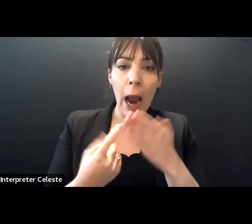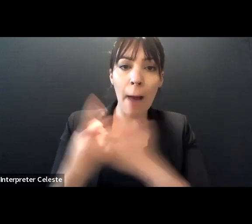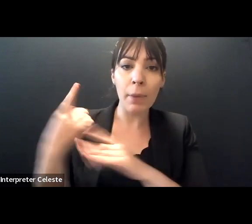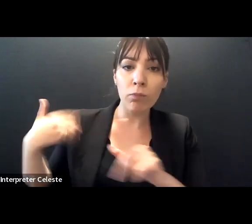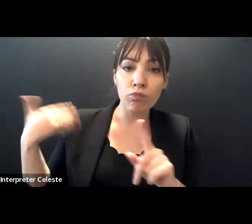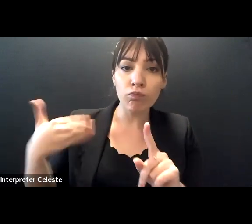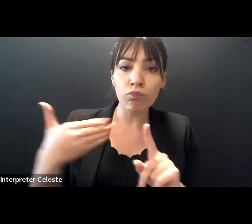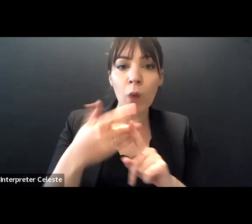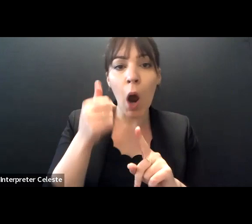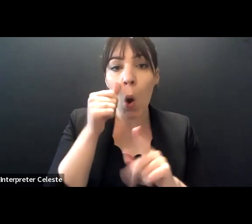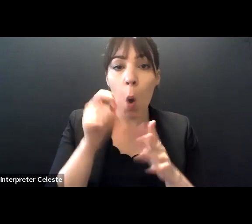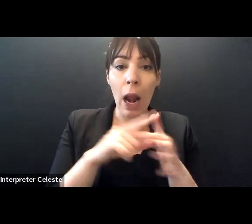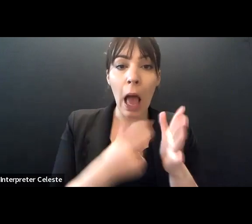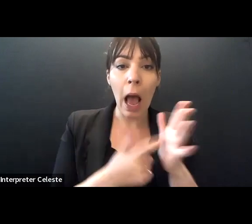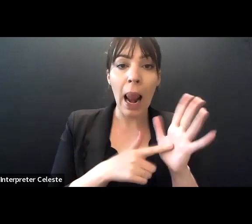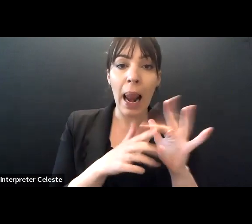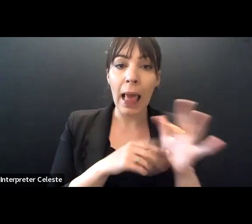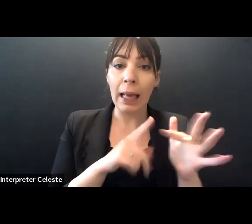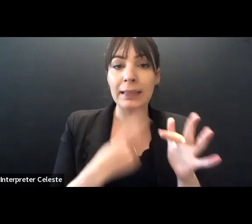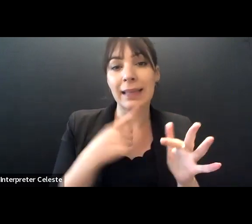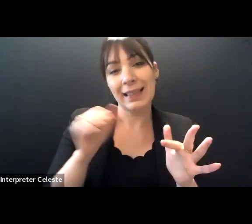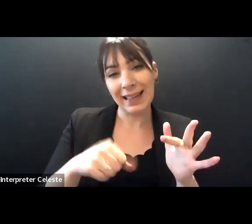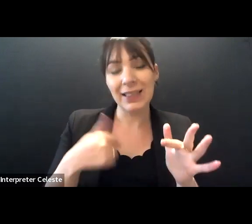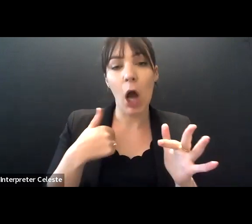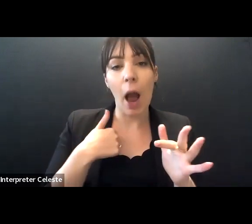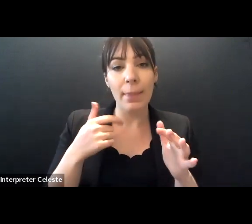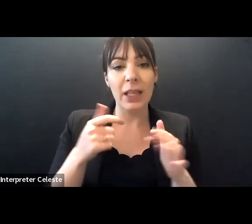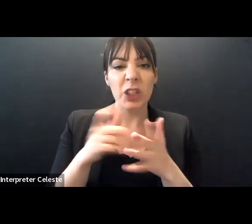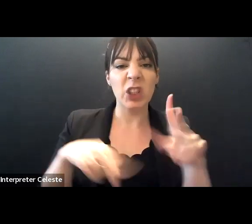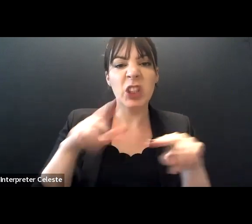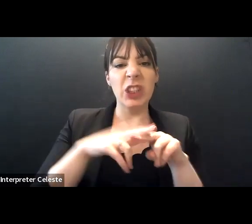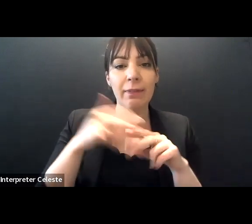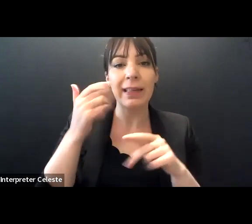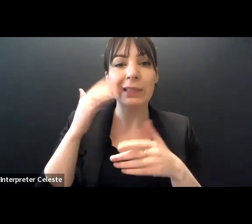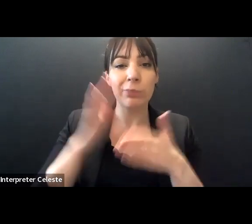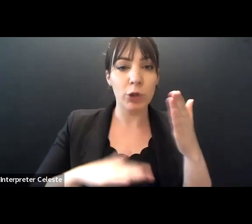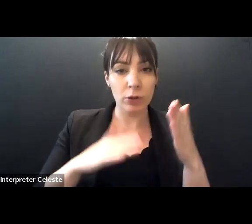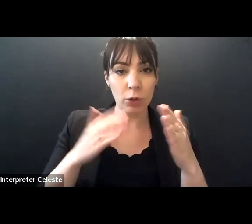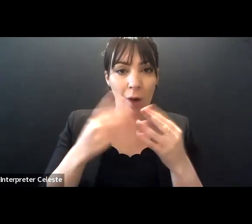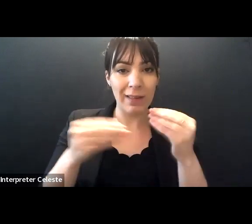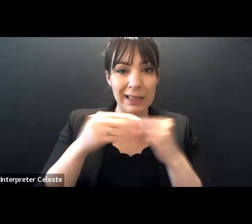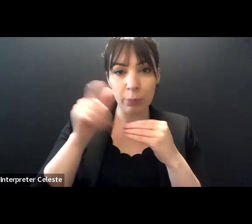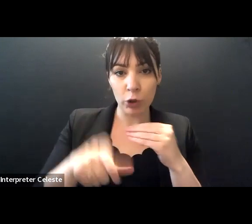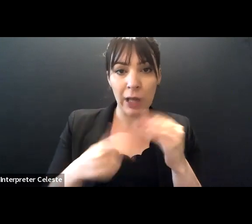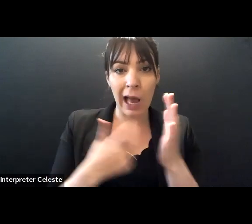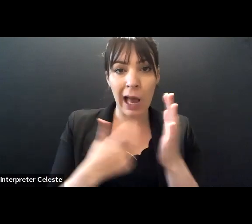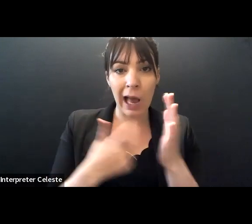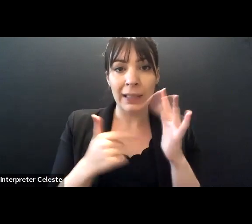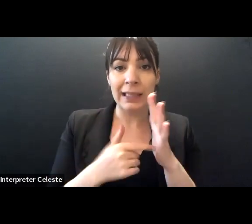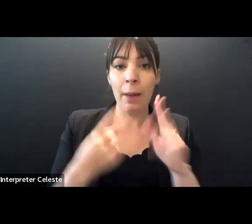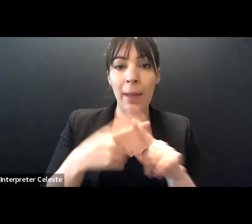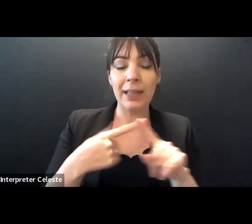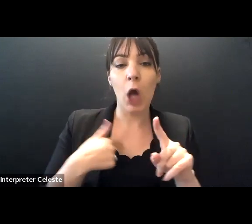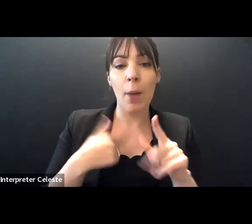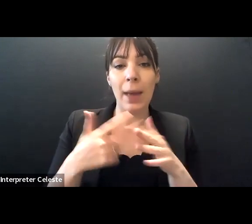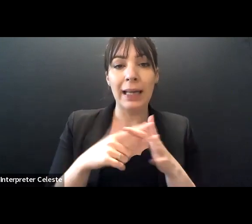And as Darlene mentioned, I am the Chief Experience Officer at RMIT, but what I'm very, very proud of is I'm the Executive Champion for Accessibility